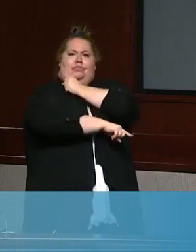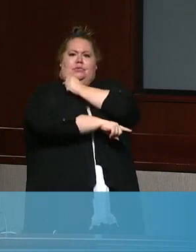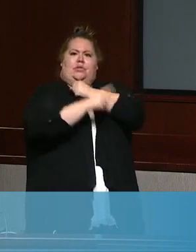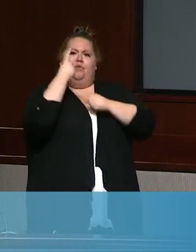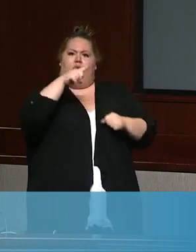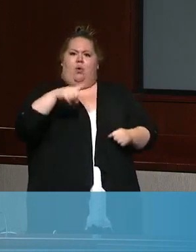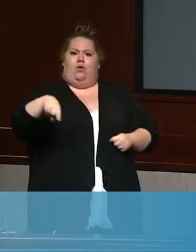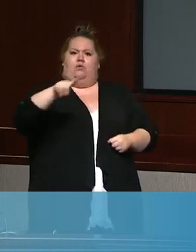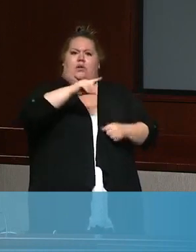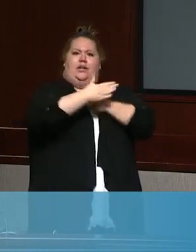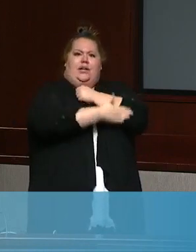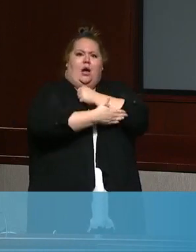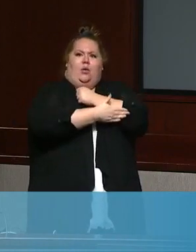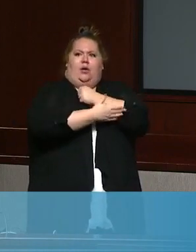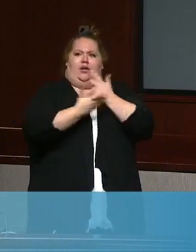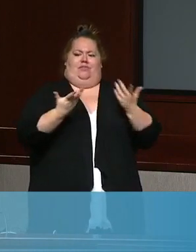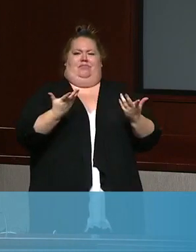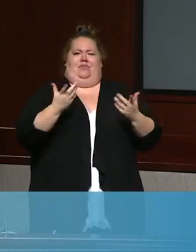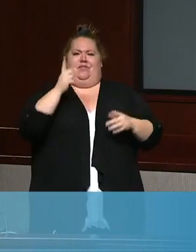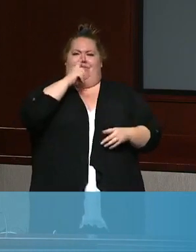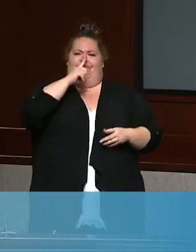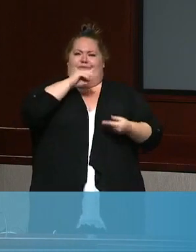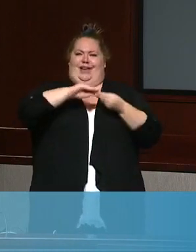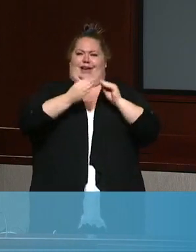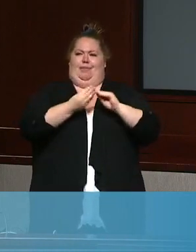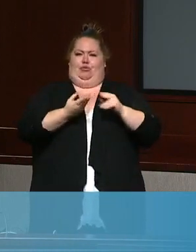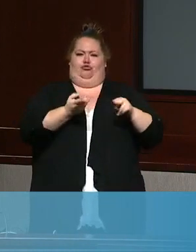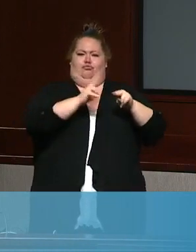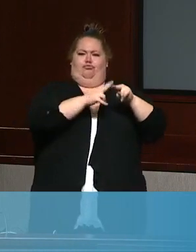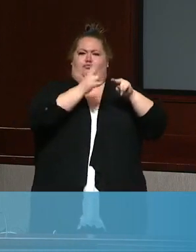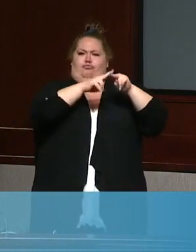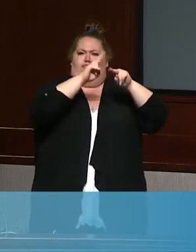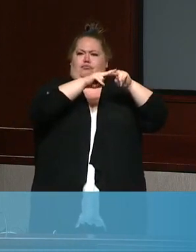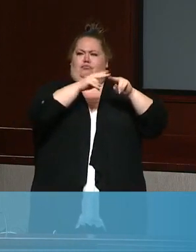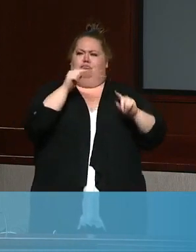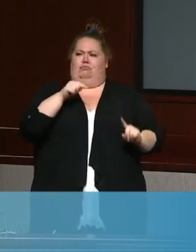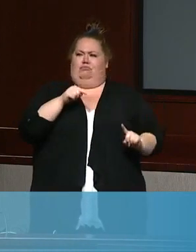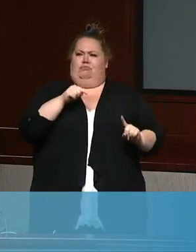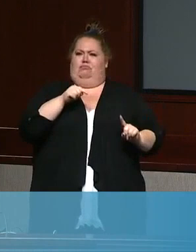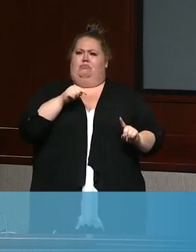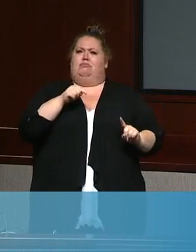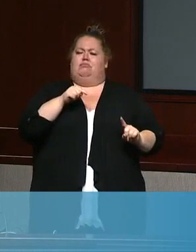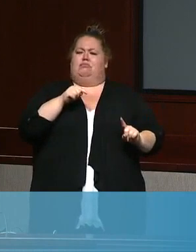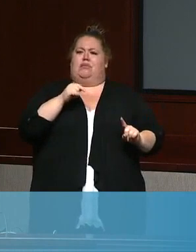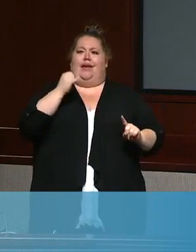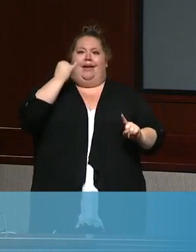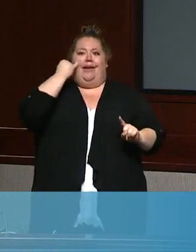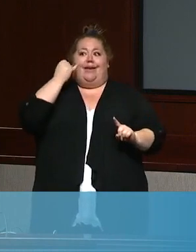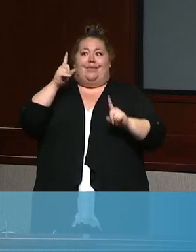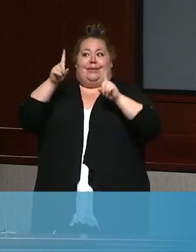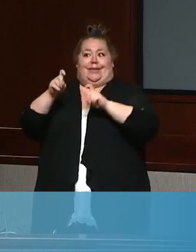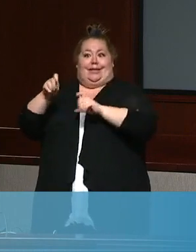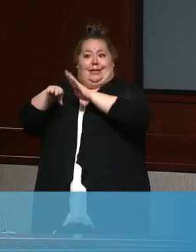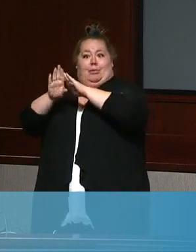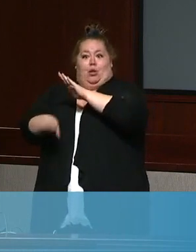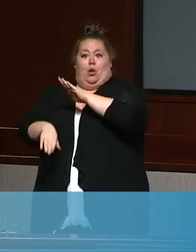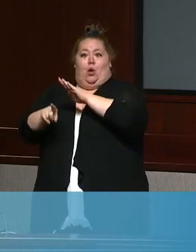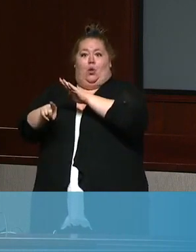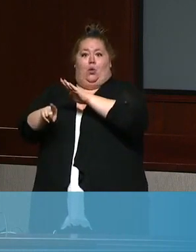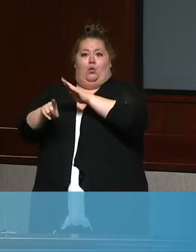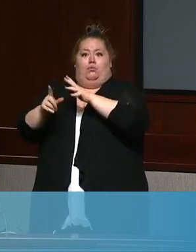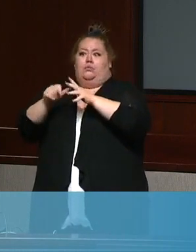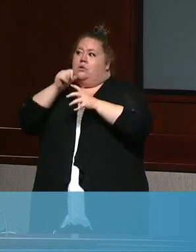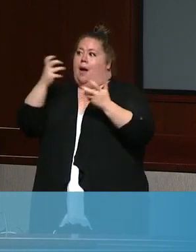counties, artificially inflating case rate numbers for counties that were testing below the